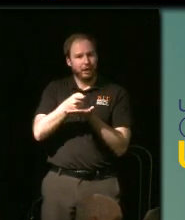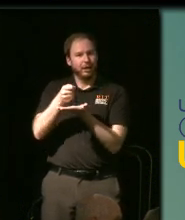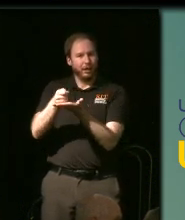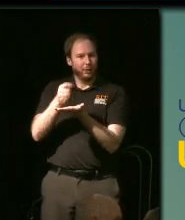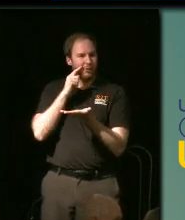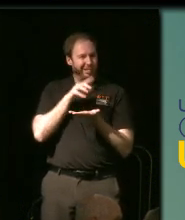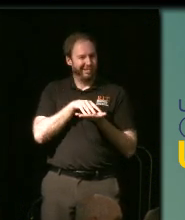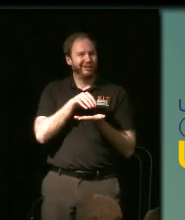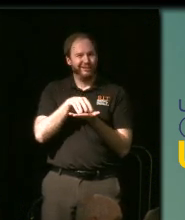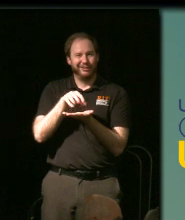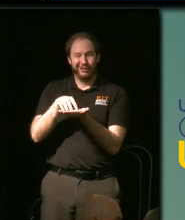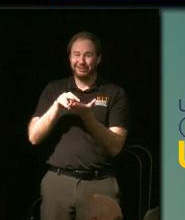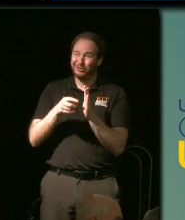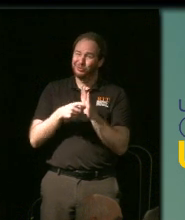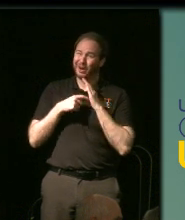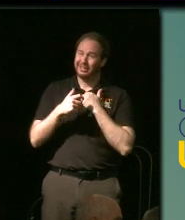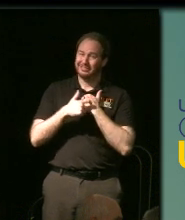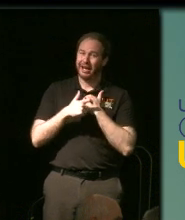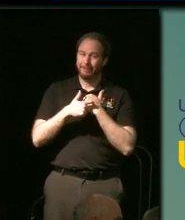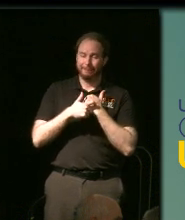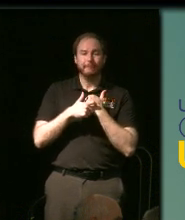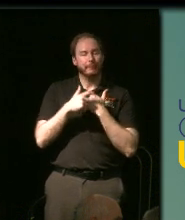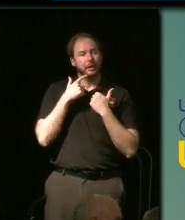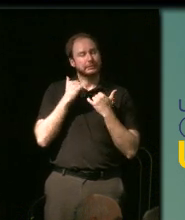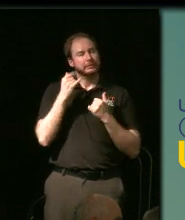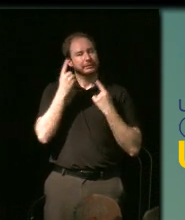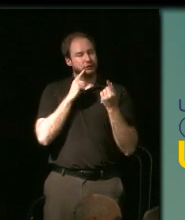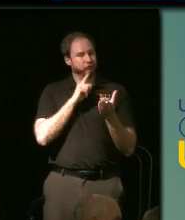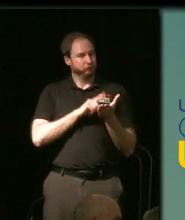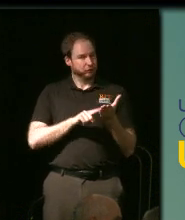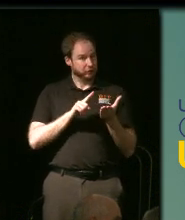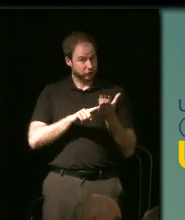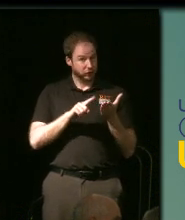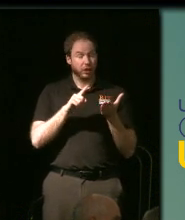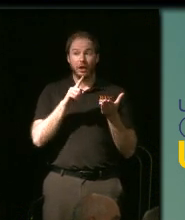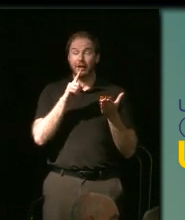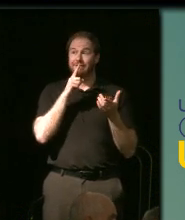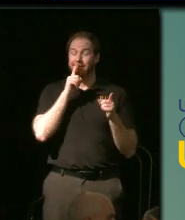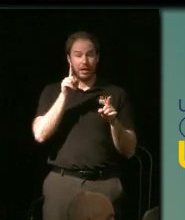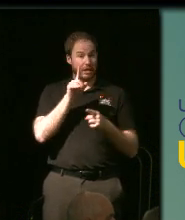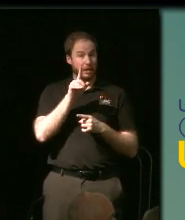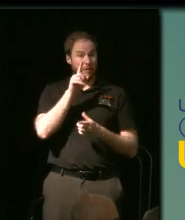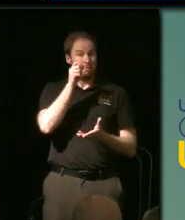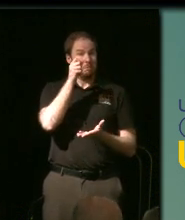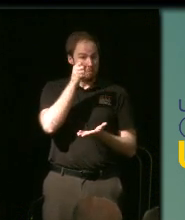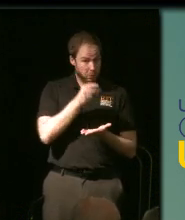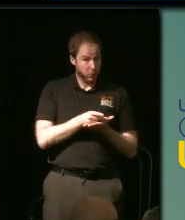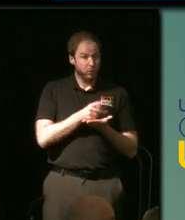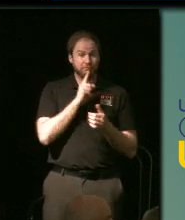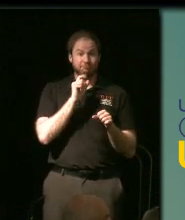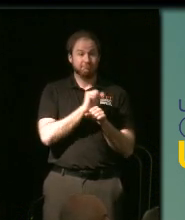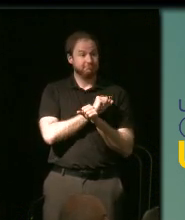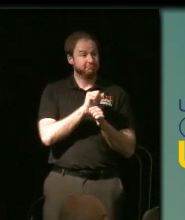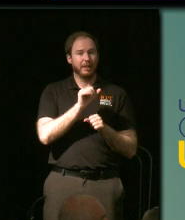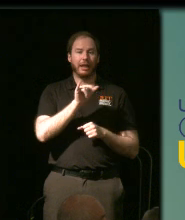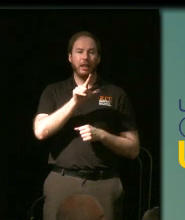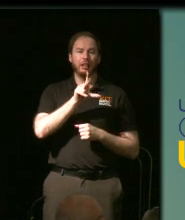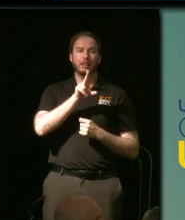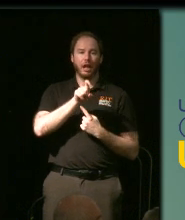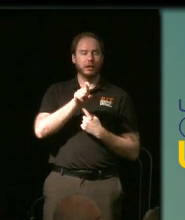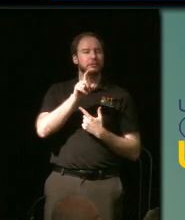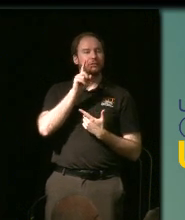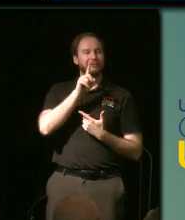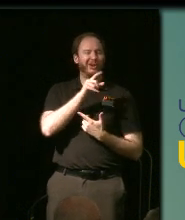takes time, but it is research. And until it's approved as a treatment, like Luxturna was, for